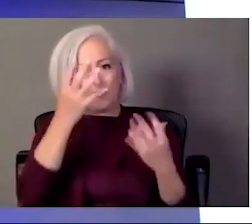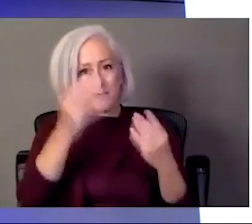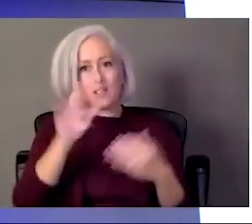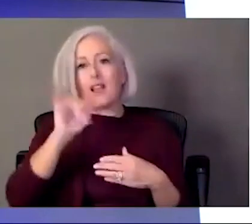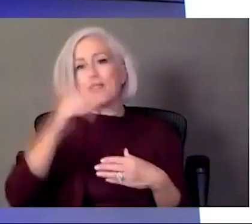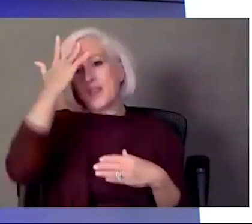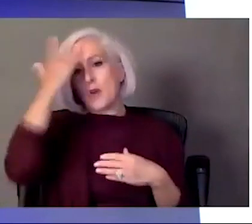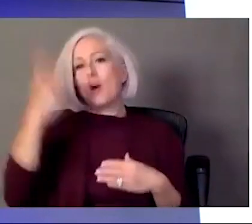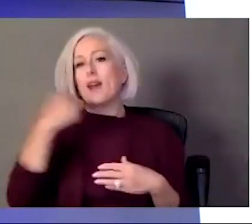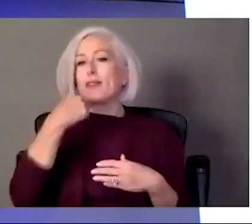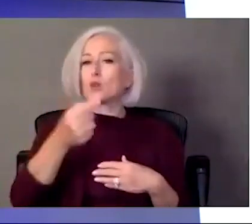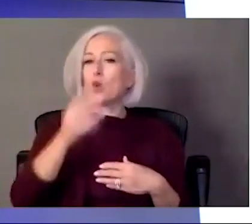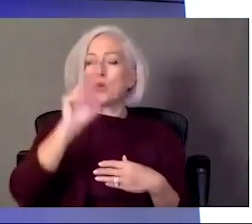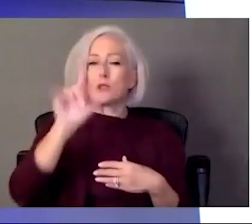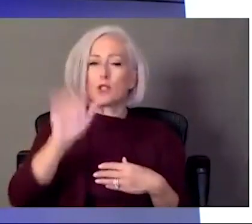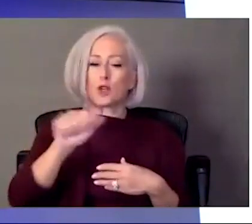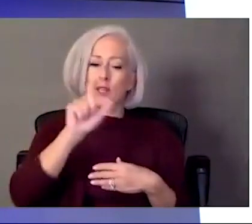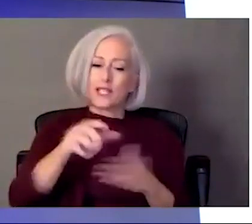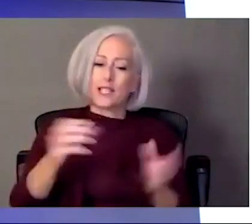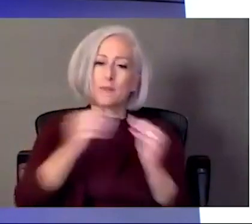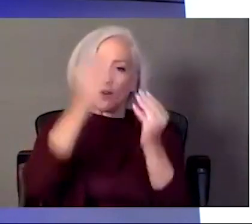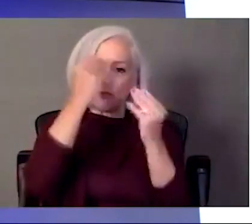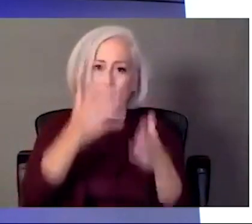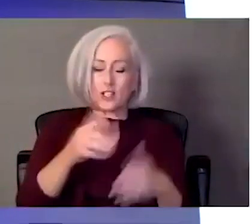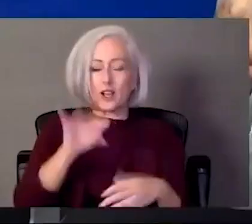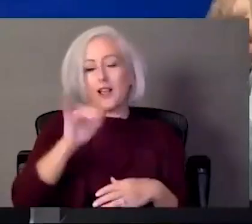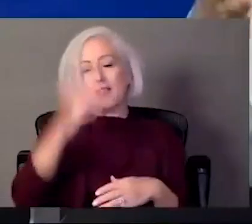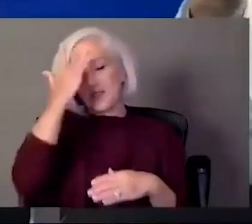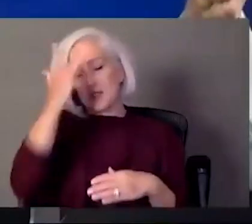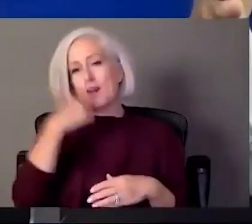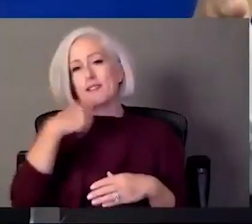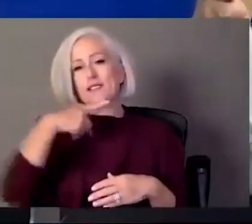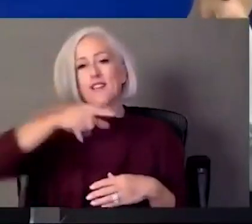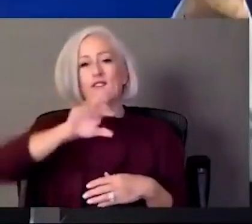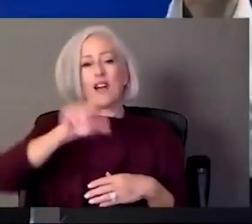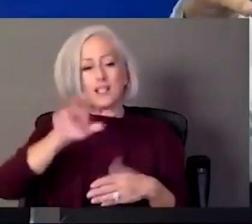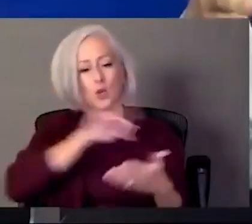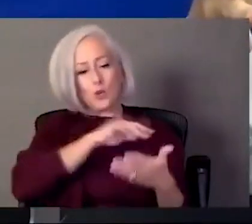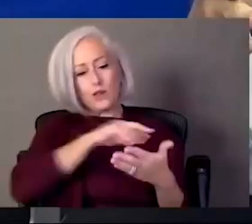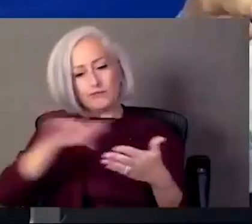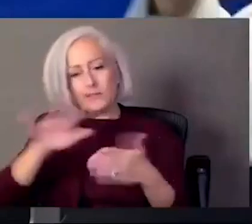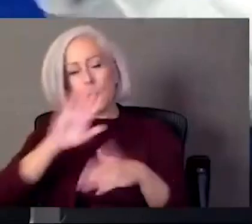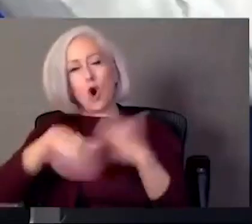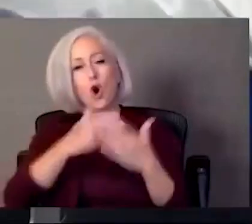to Pfizer, we're getting through all your information. So it's because